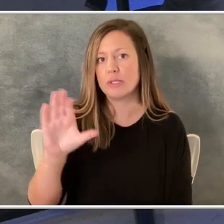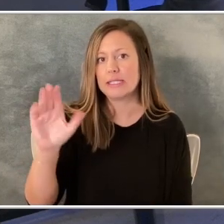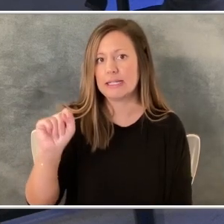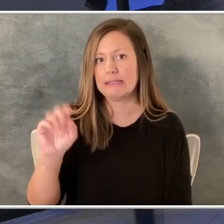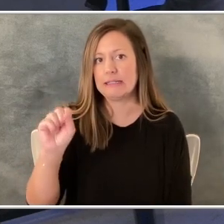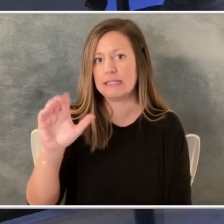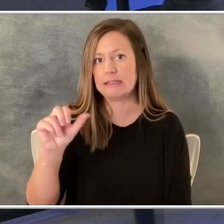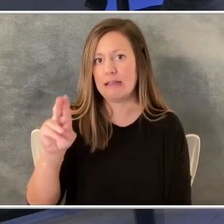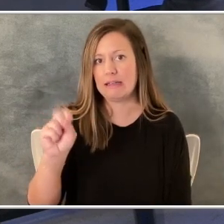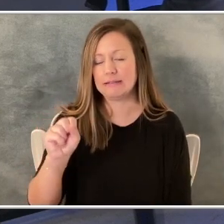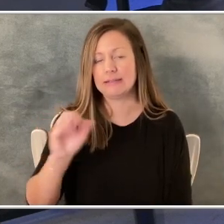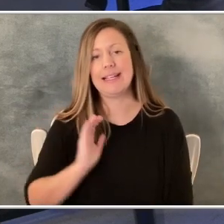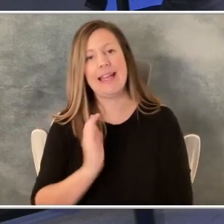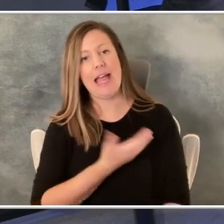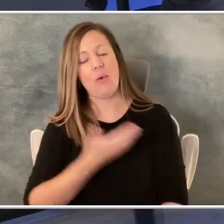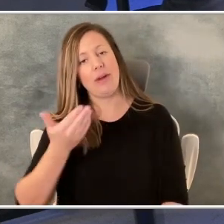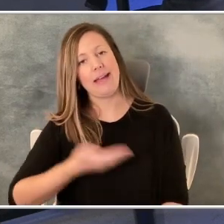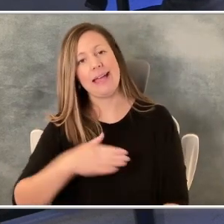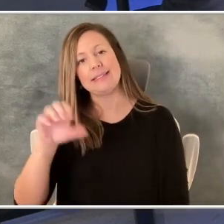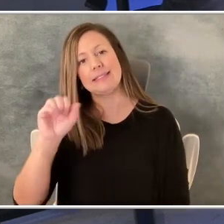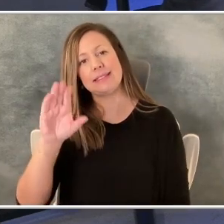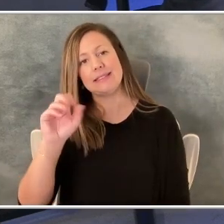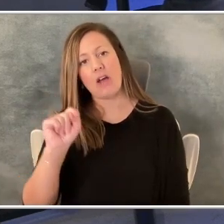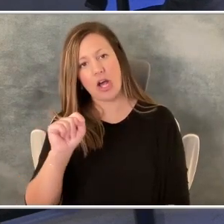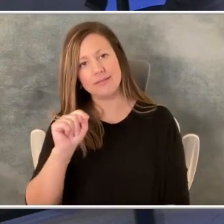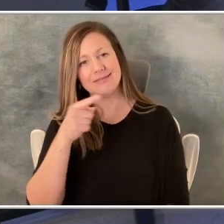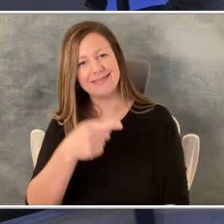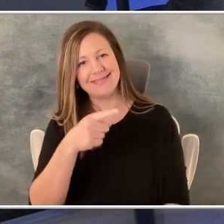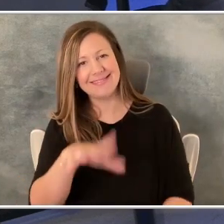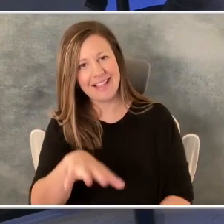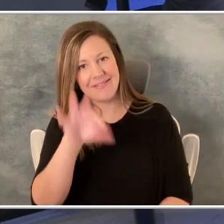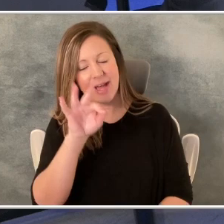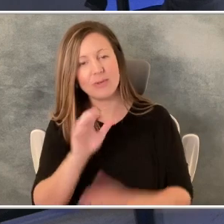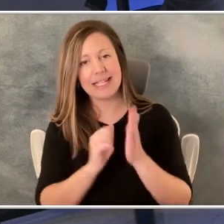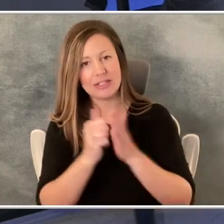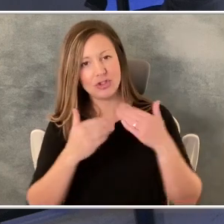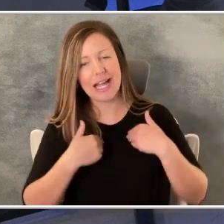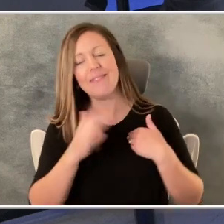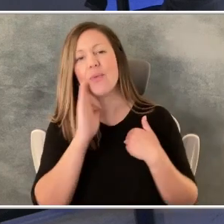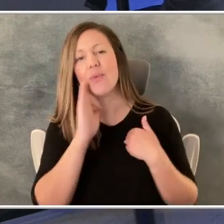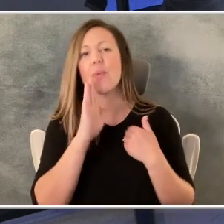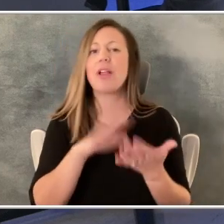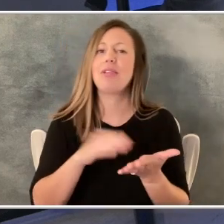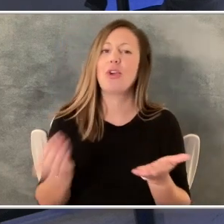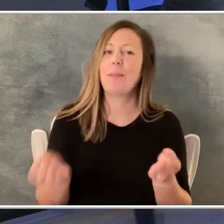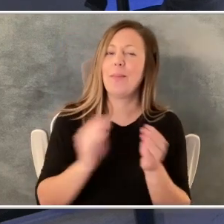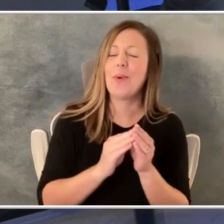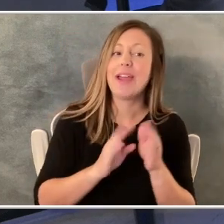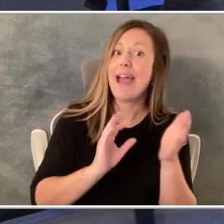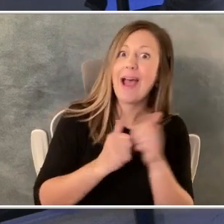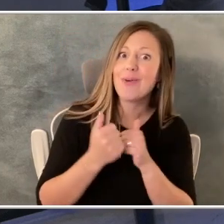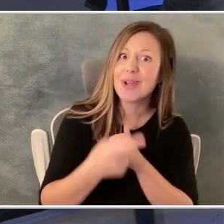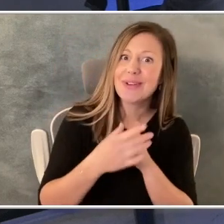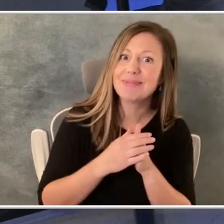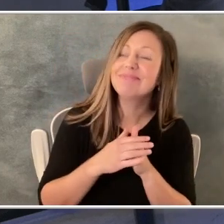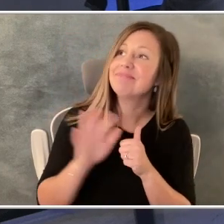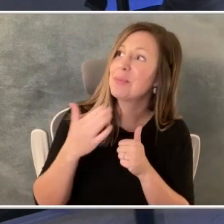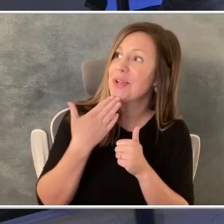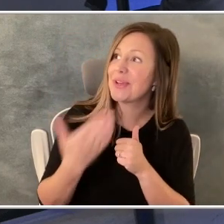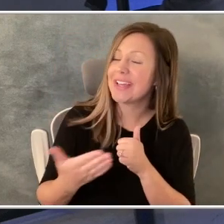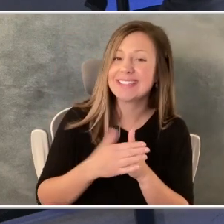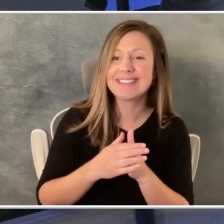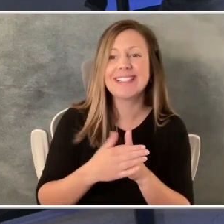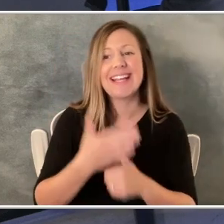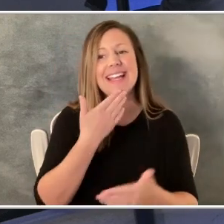had lung cancer. We're going to learn a lot more about your journey to getting here with us today. How are you? Good. Very good. Thank you. Good to have you with